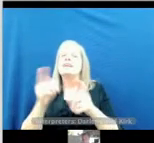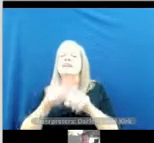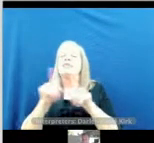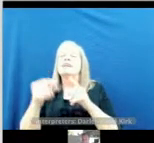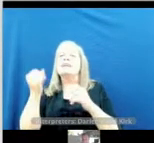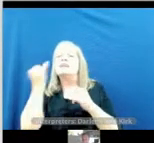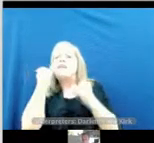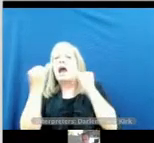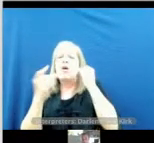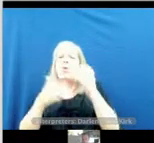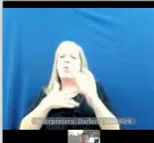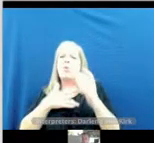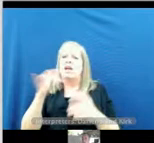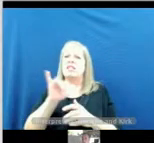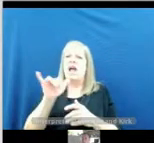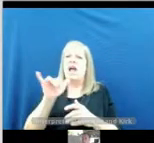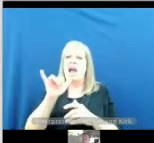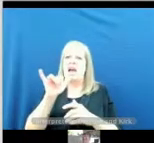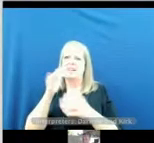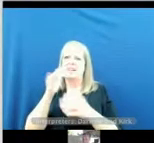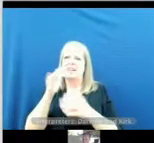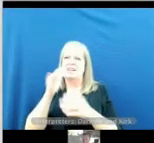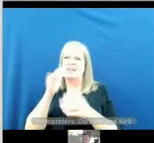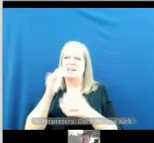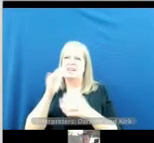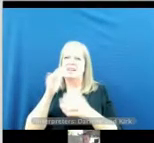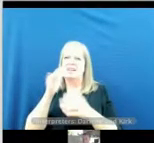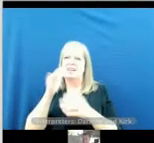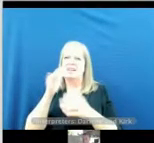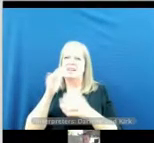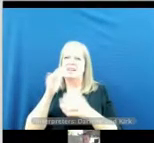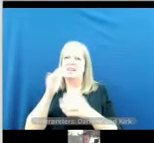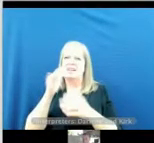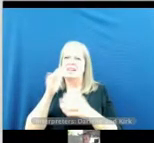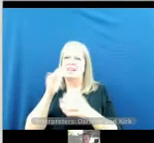bag. If you hold it up in its original layer,